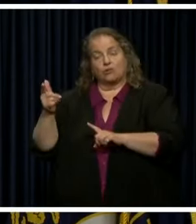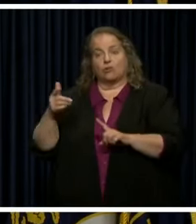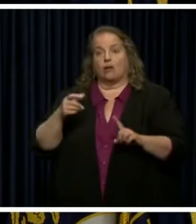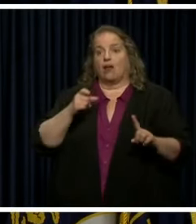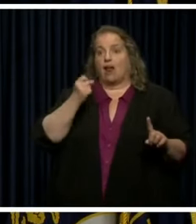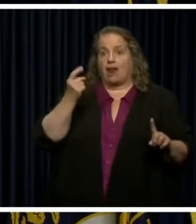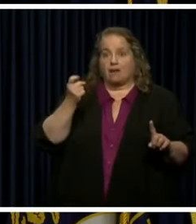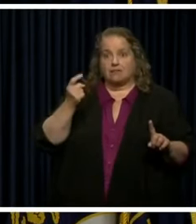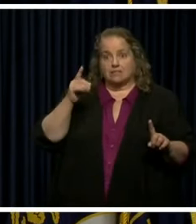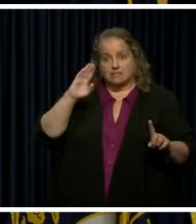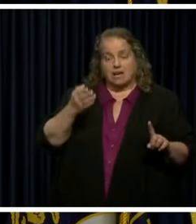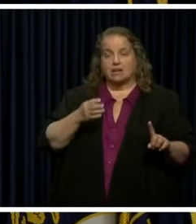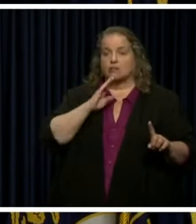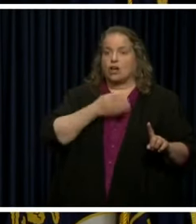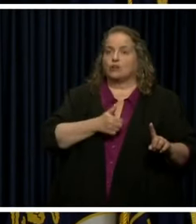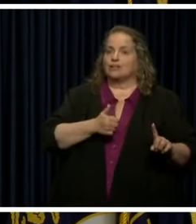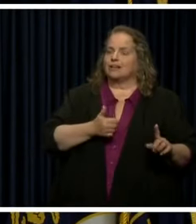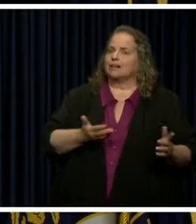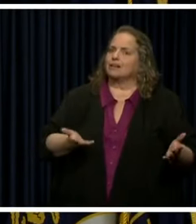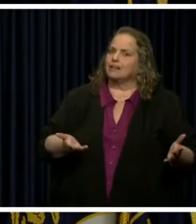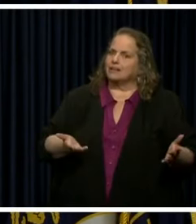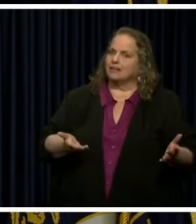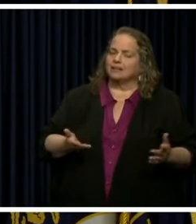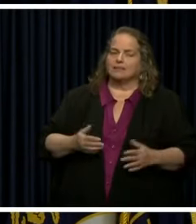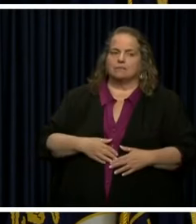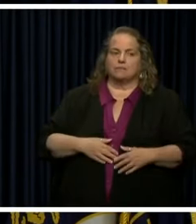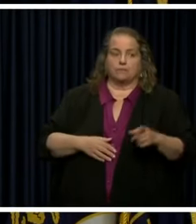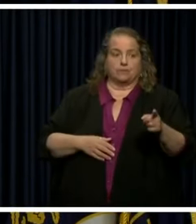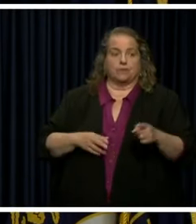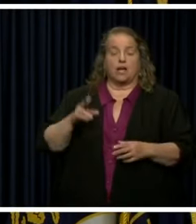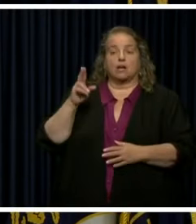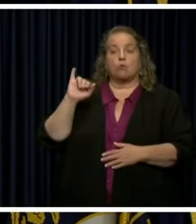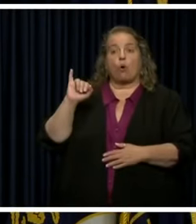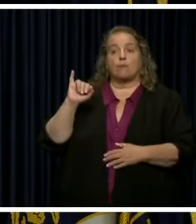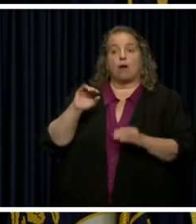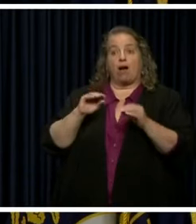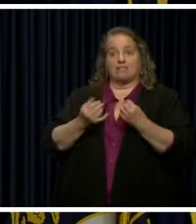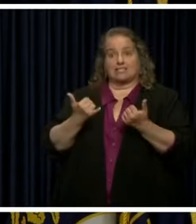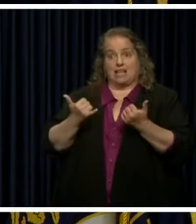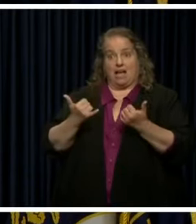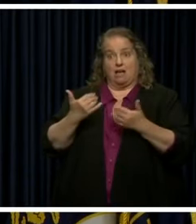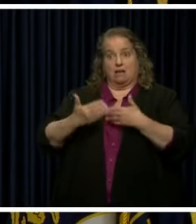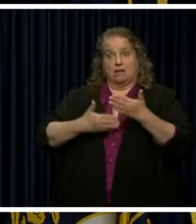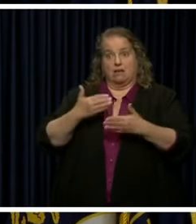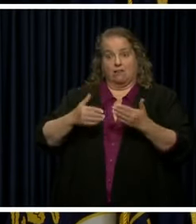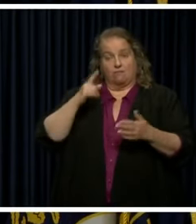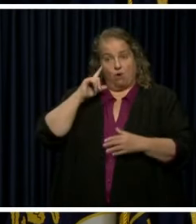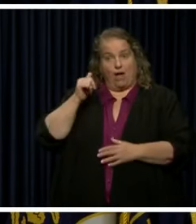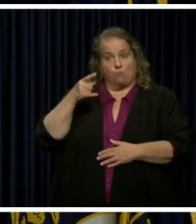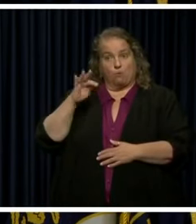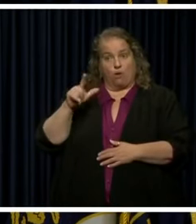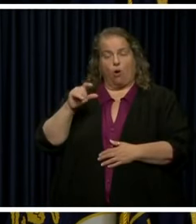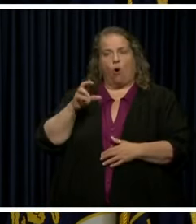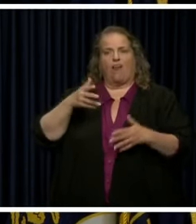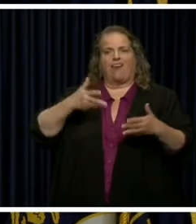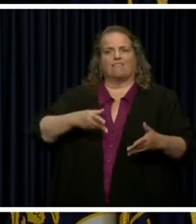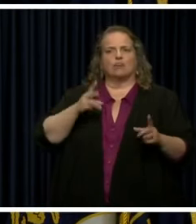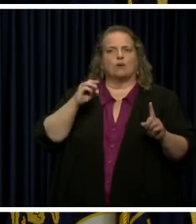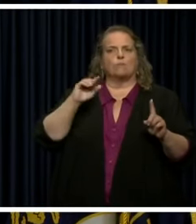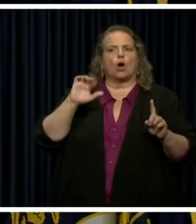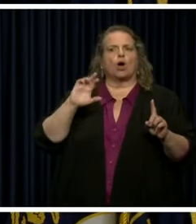me. Is their employment office moving ahead with claims to April, or are there any lagging work that they're still working on?